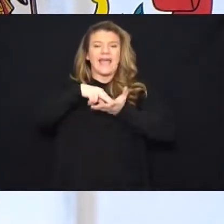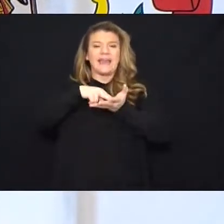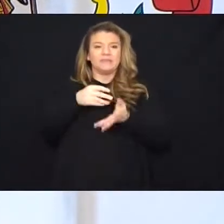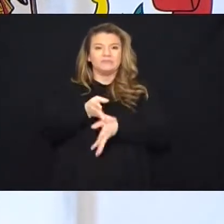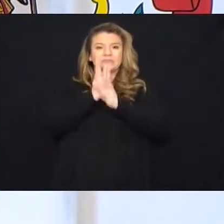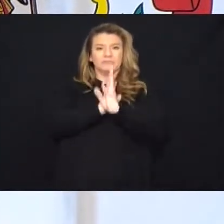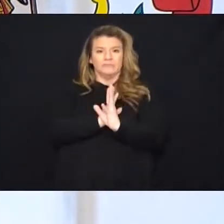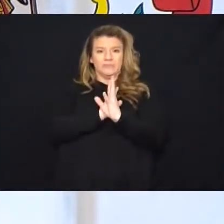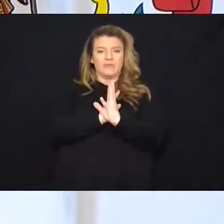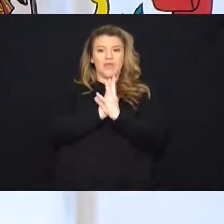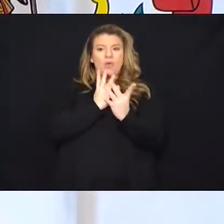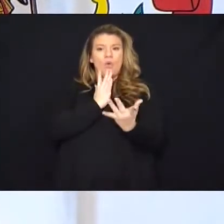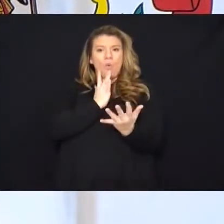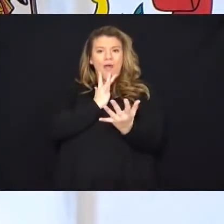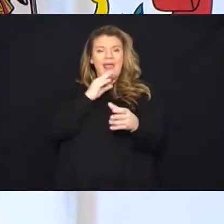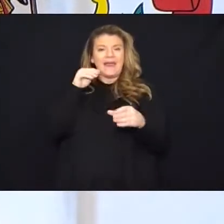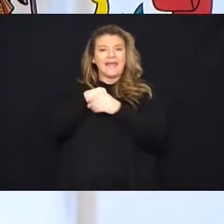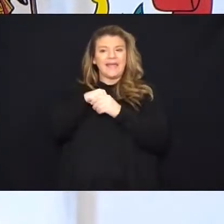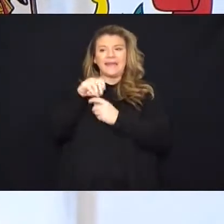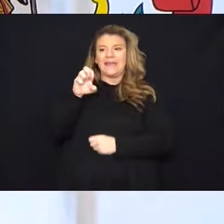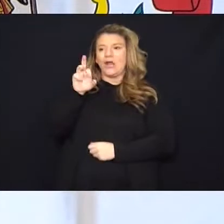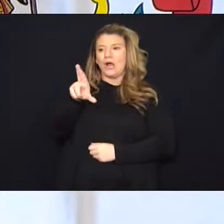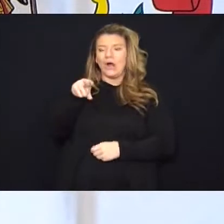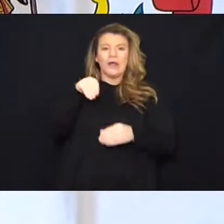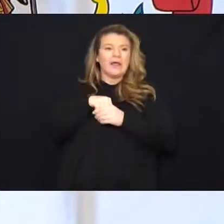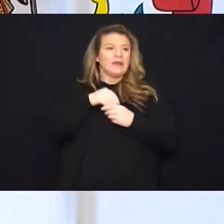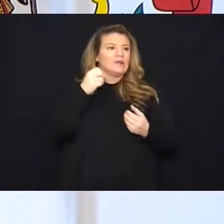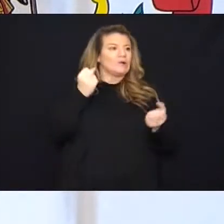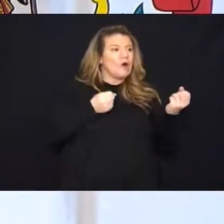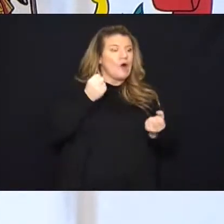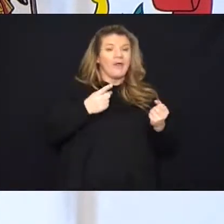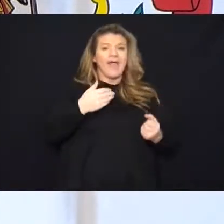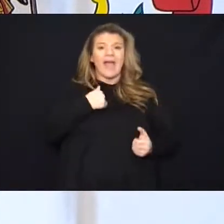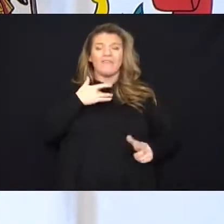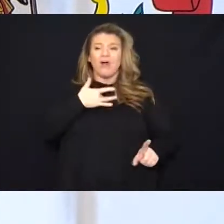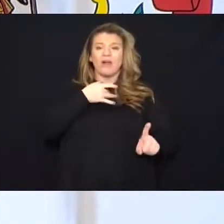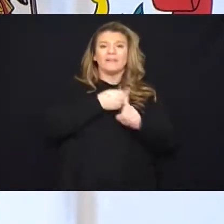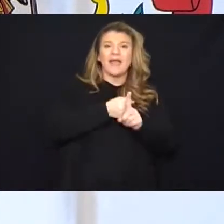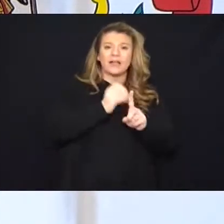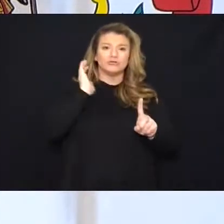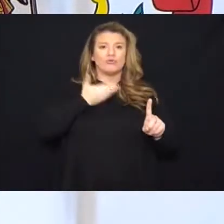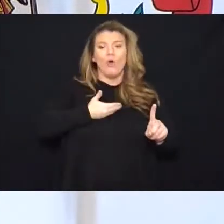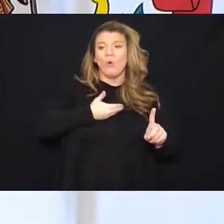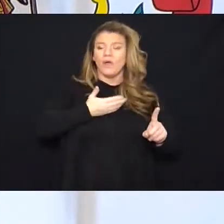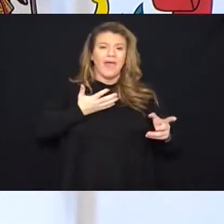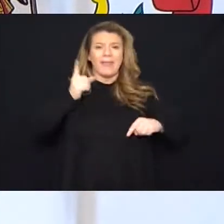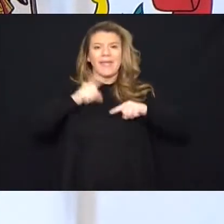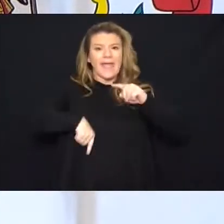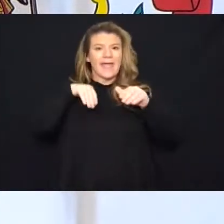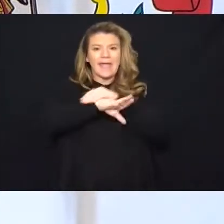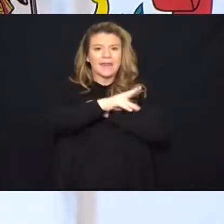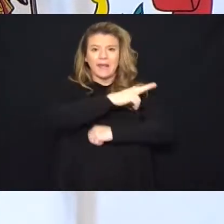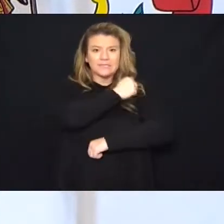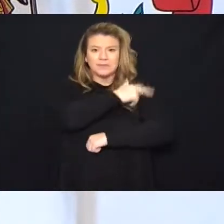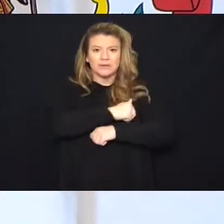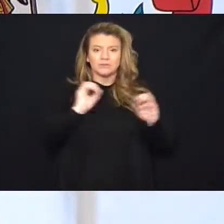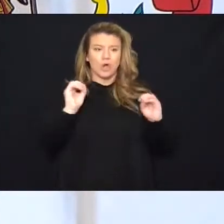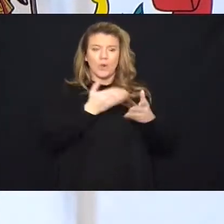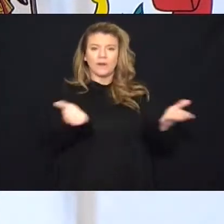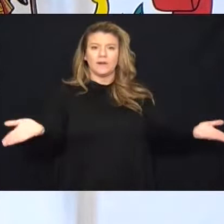emergency rooms in their cars or whatever like that have had a stroke or a heart attack that can't even get into the hospital.